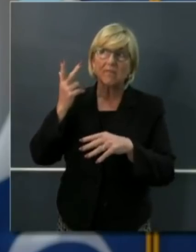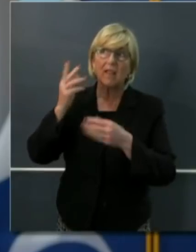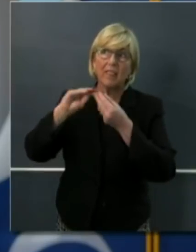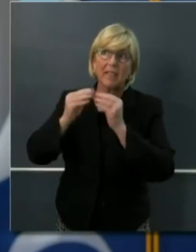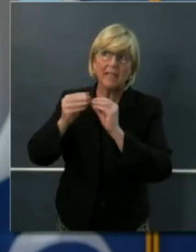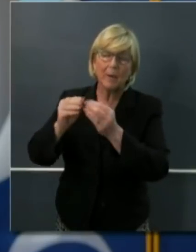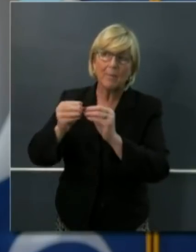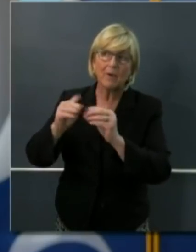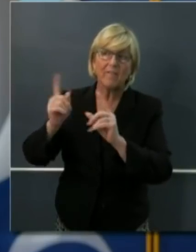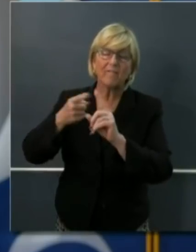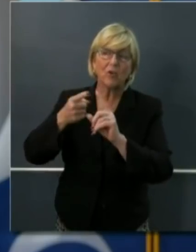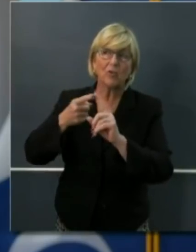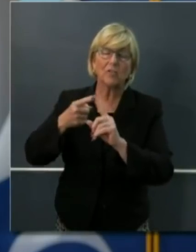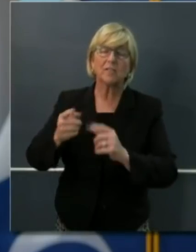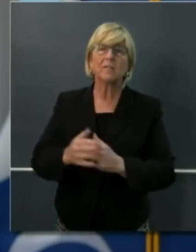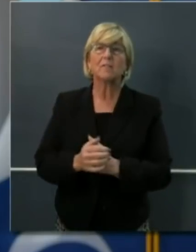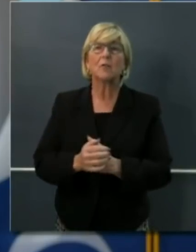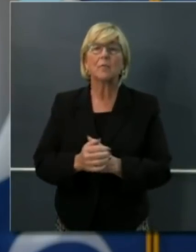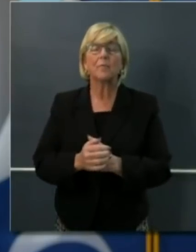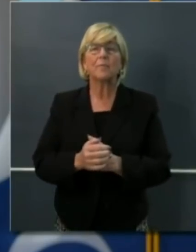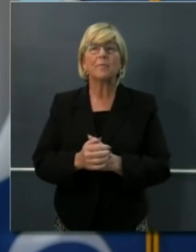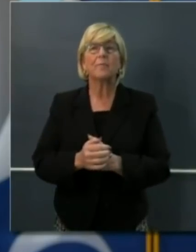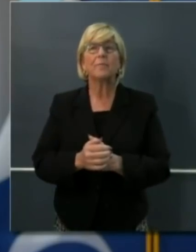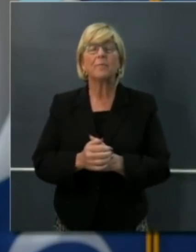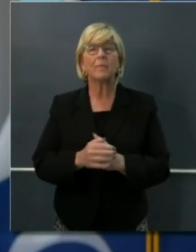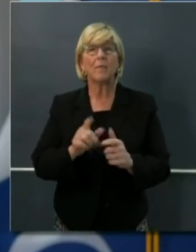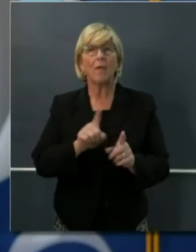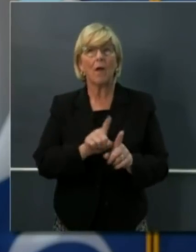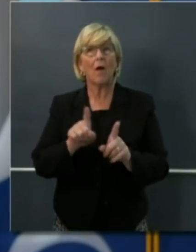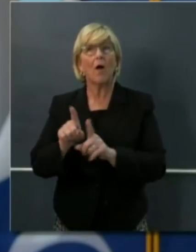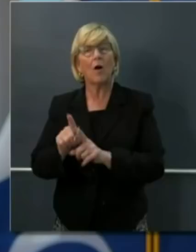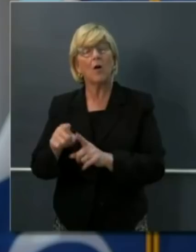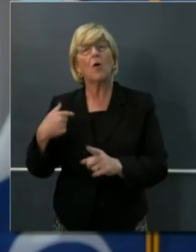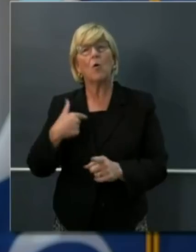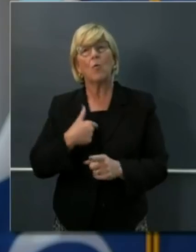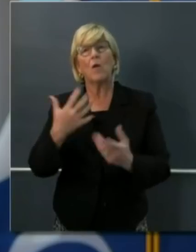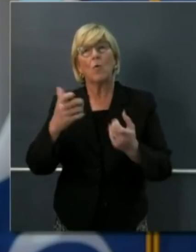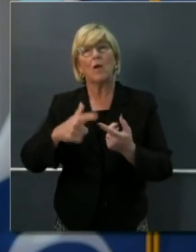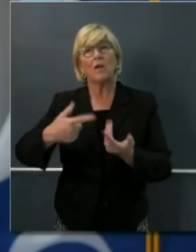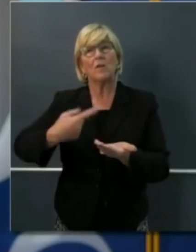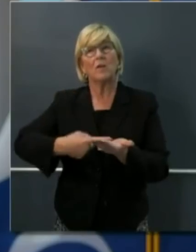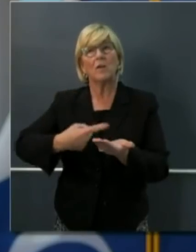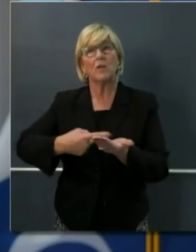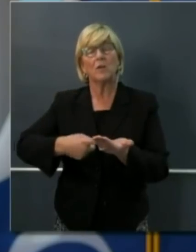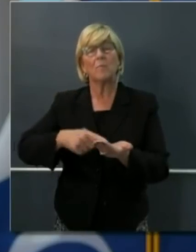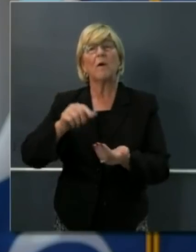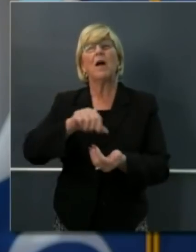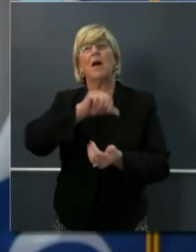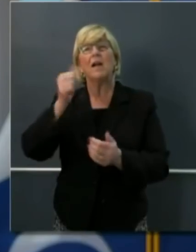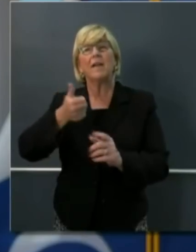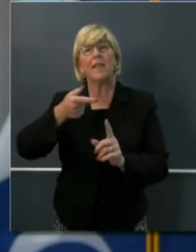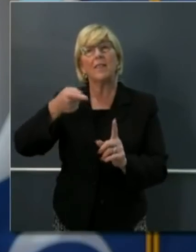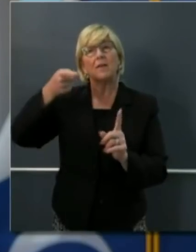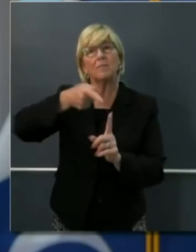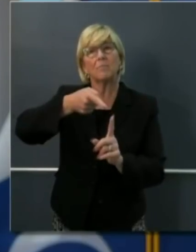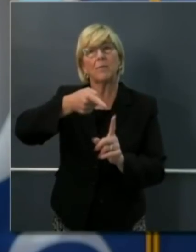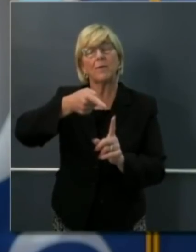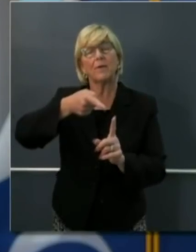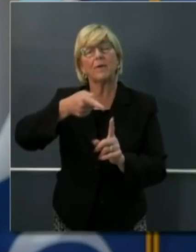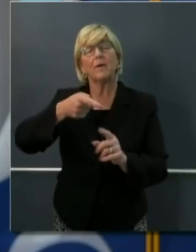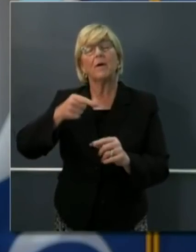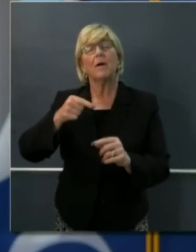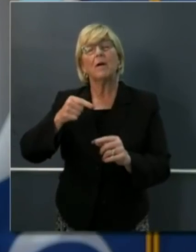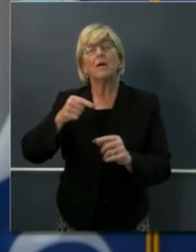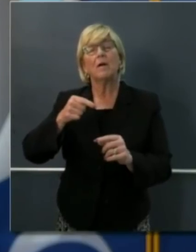by the indicators. Accordingly, we wanted to talk about another indicator. Again, I referenced a moment ago